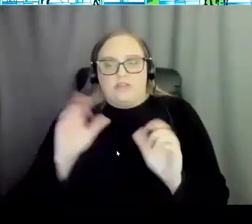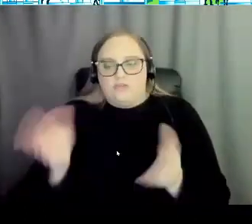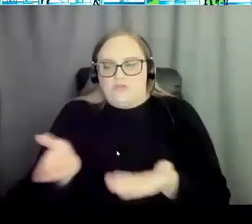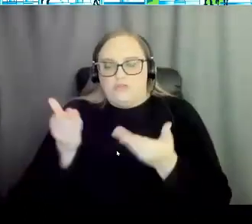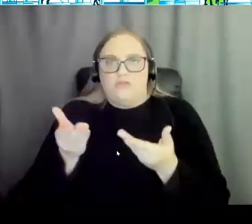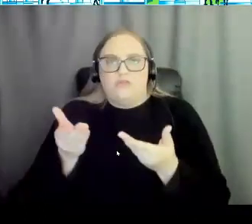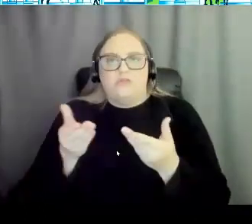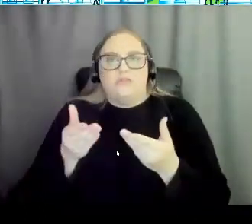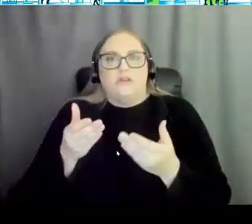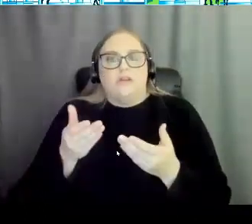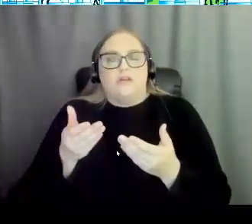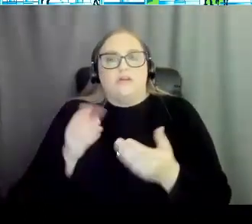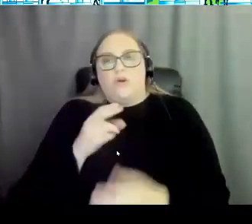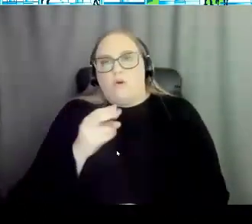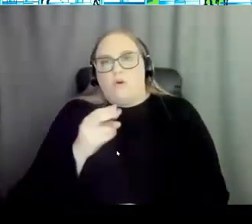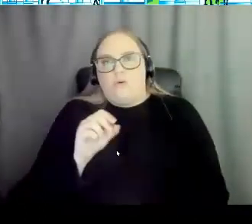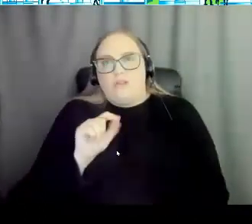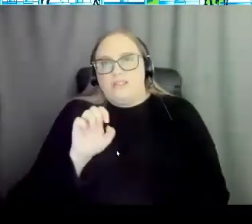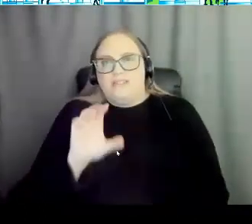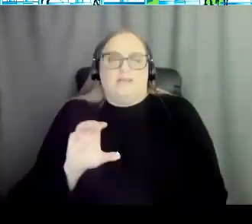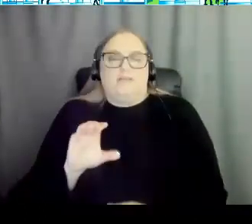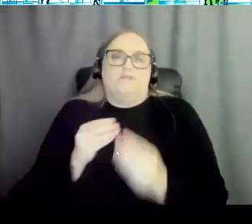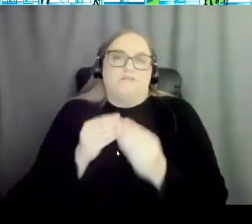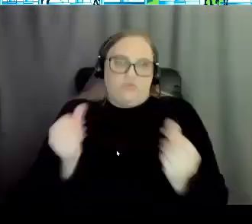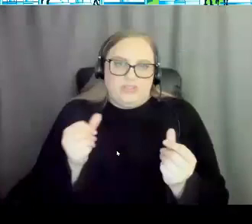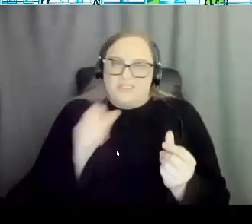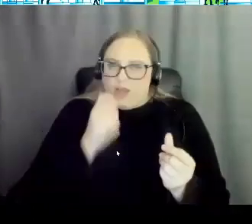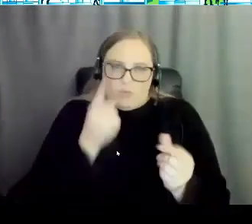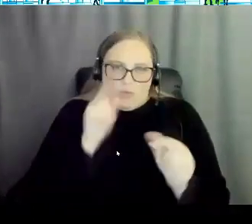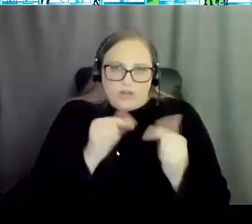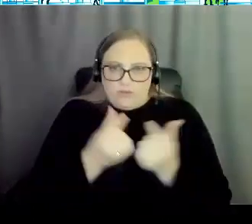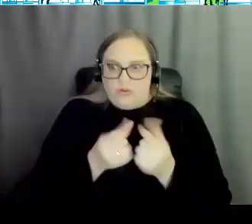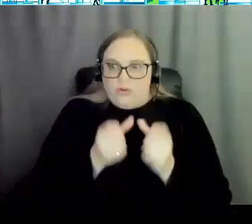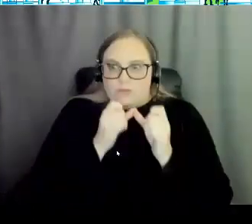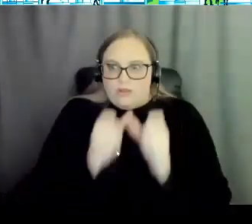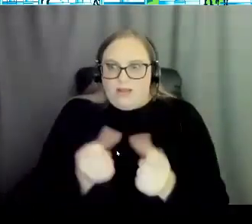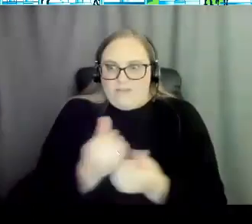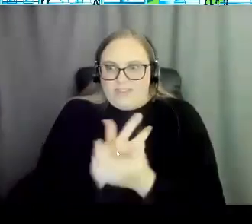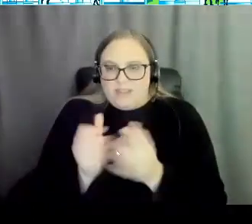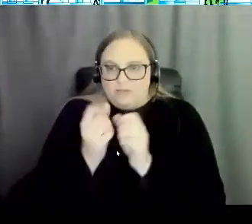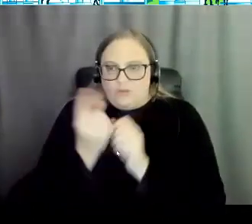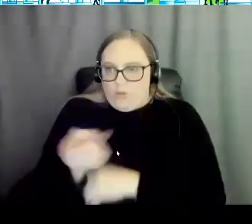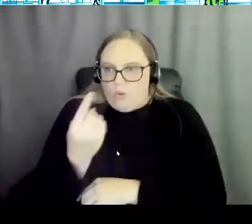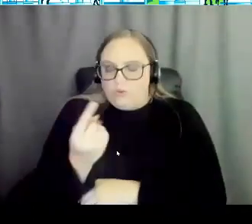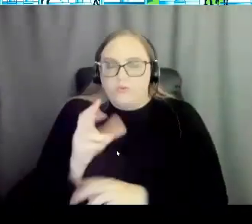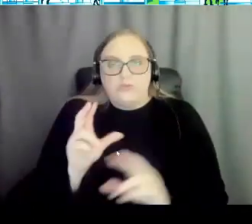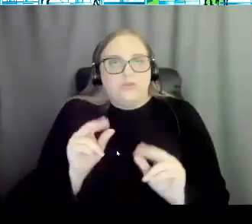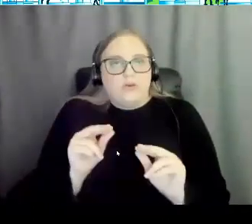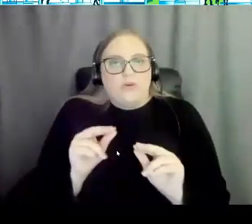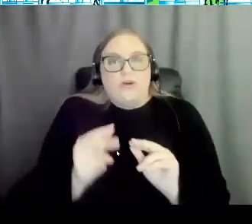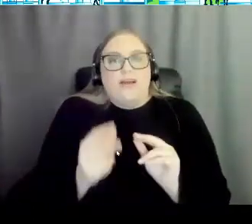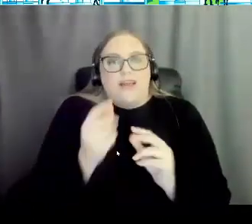any one group is going to be able to move the ball forward alone. Everybody is going to have some aspect